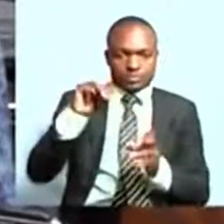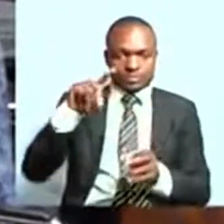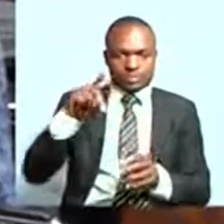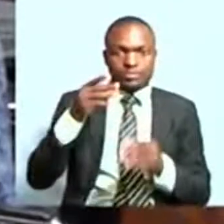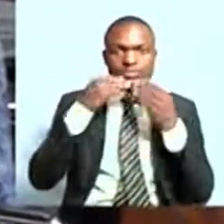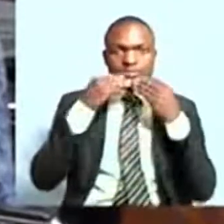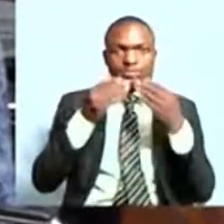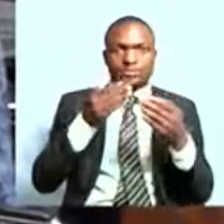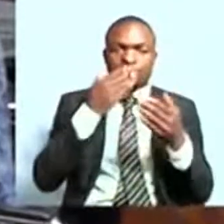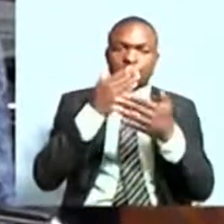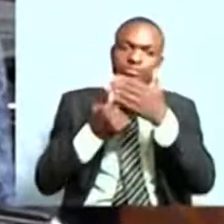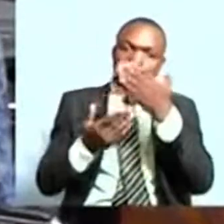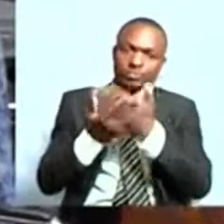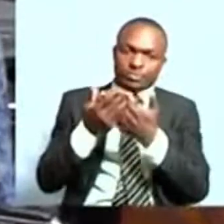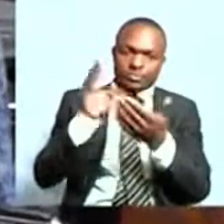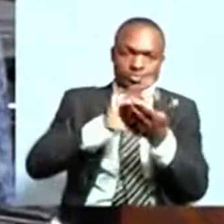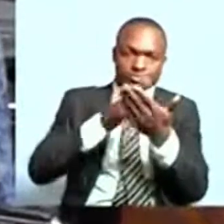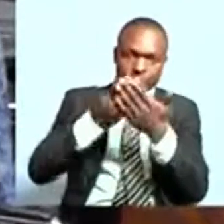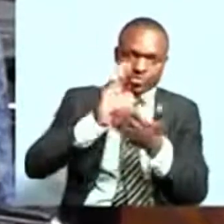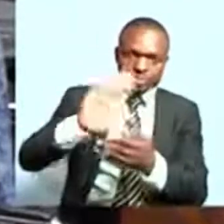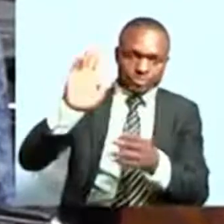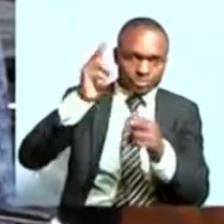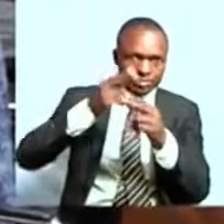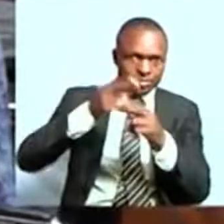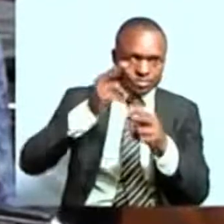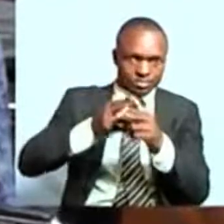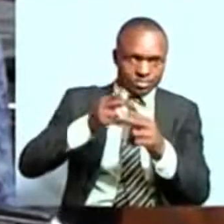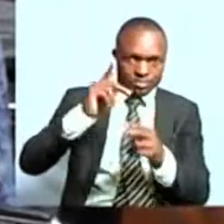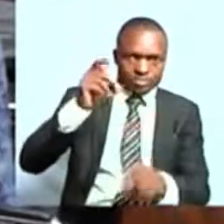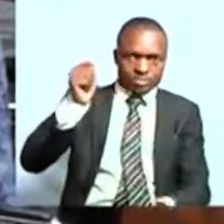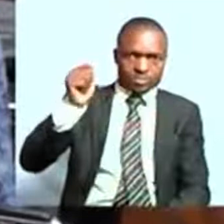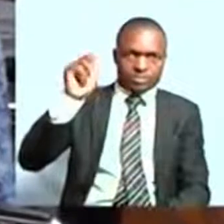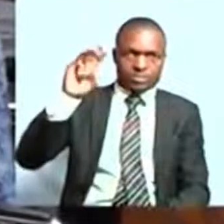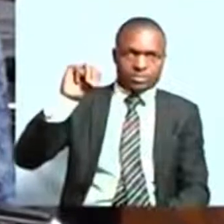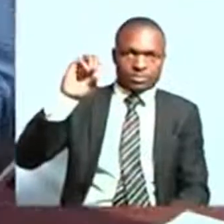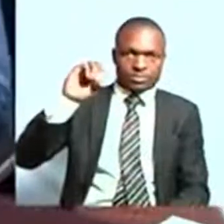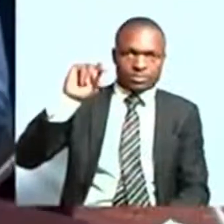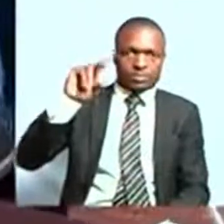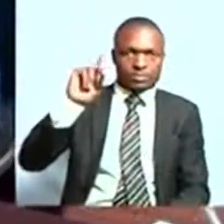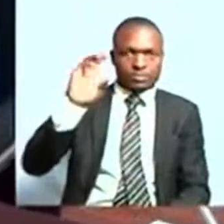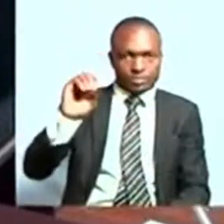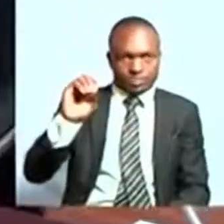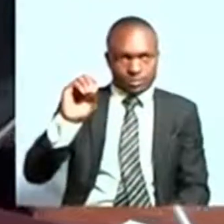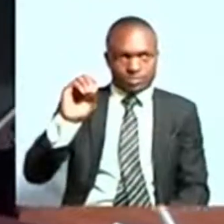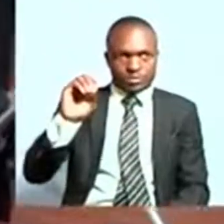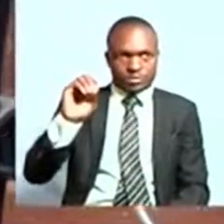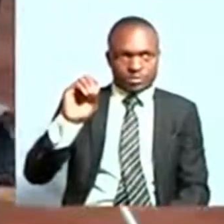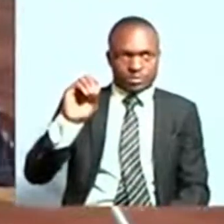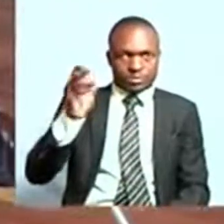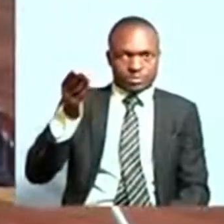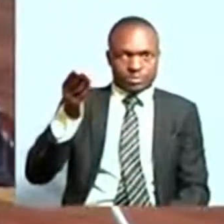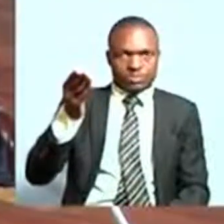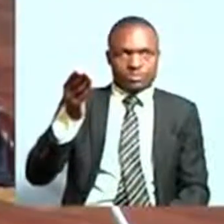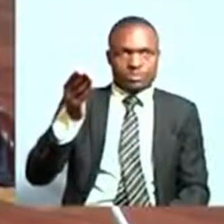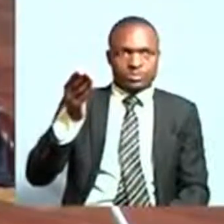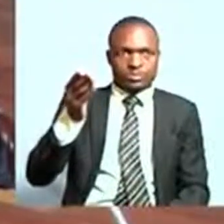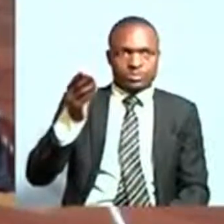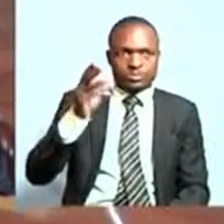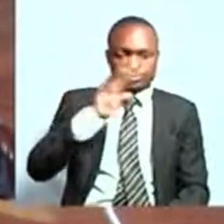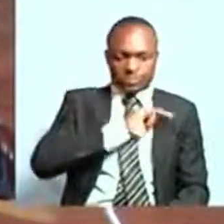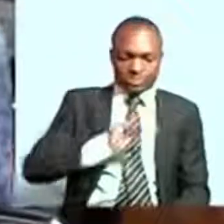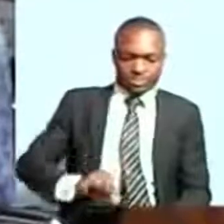Good morning, witness. My name is Elliot Kamondo, Member of Parliament from Fumbwe constituency and a member of this